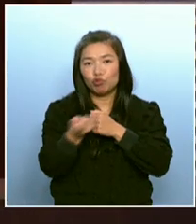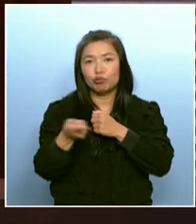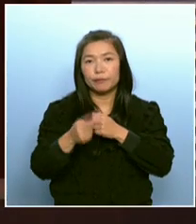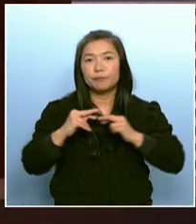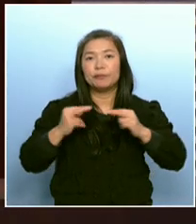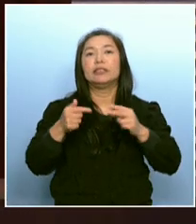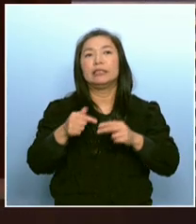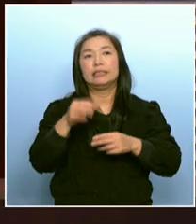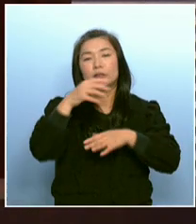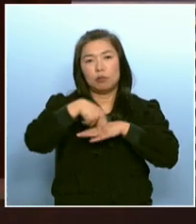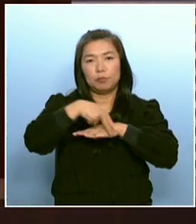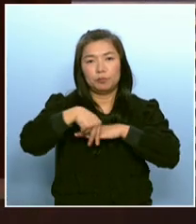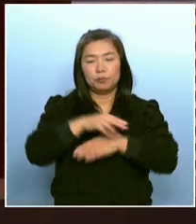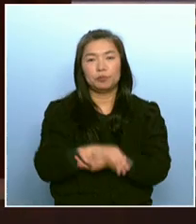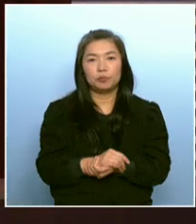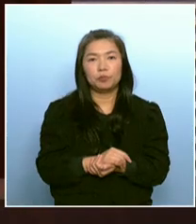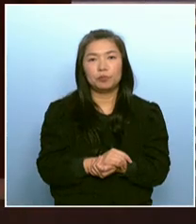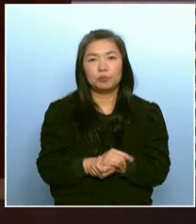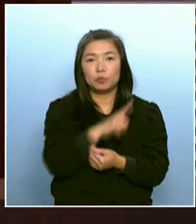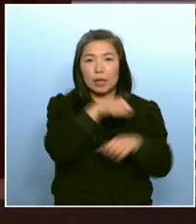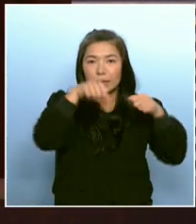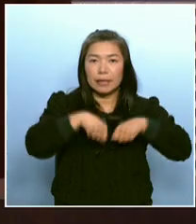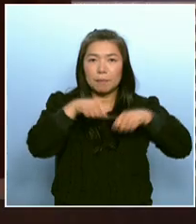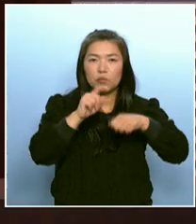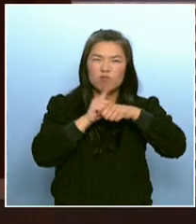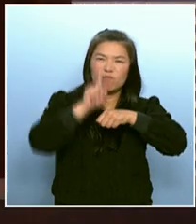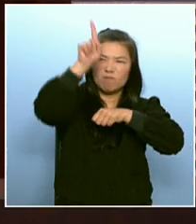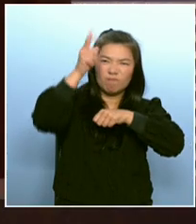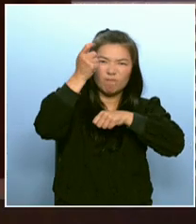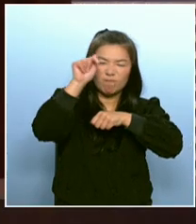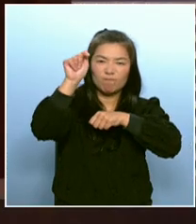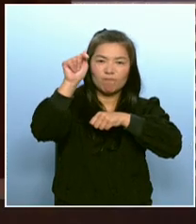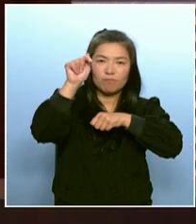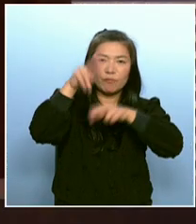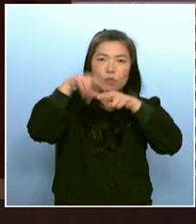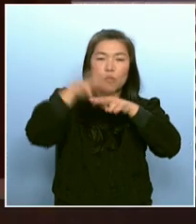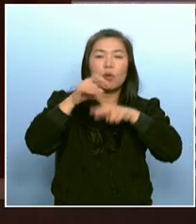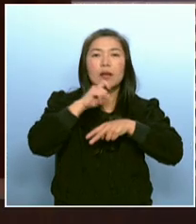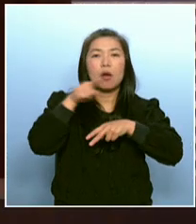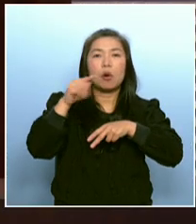as mentioned, there are other development projects in Ling.